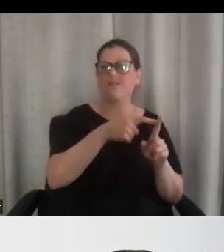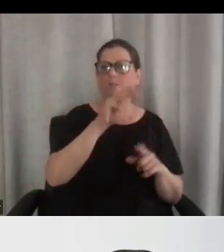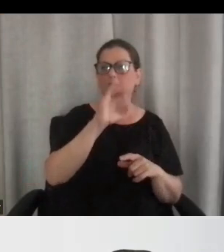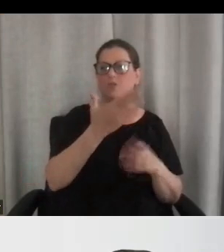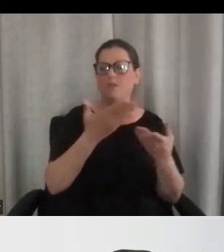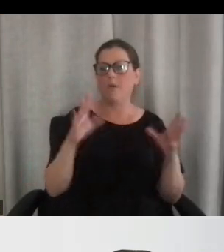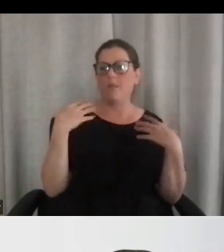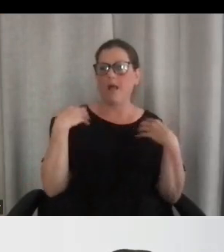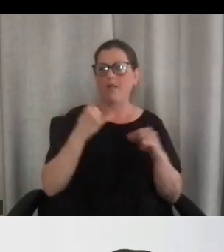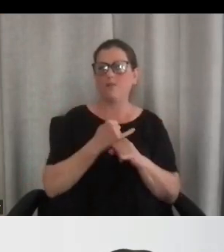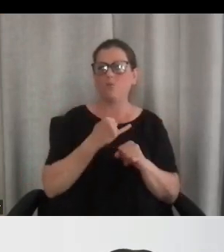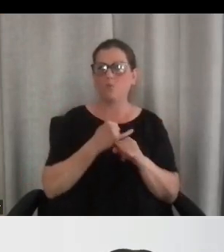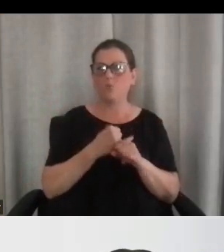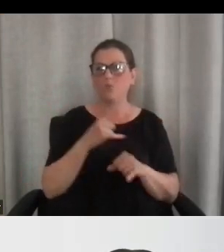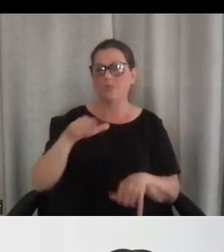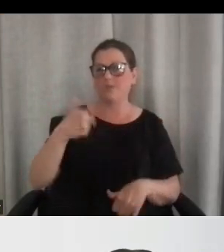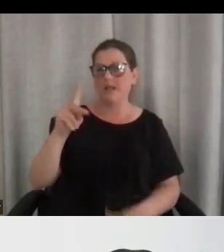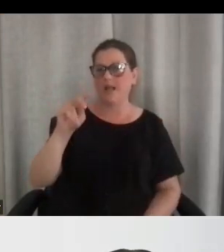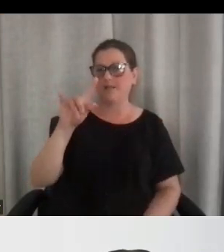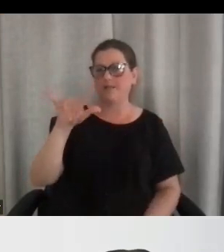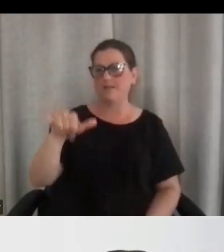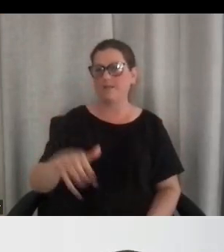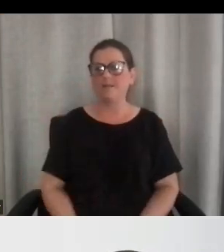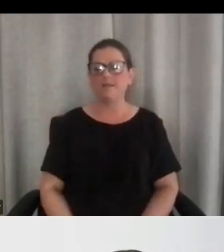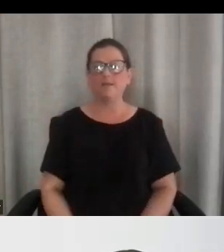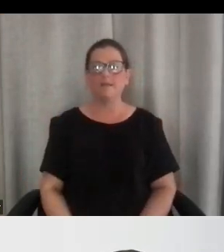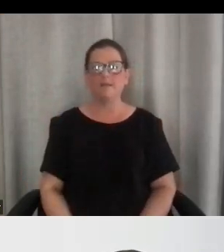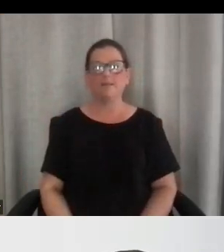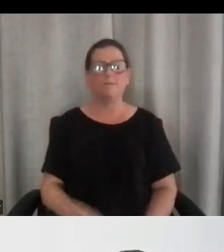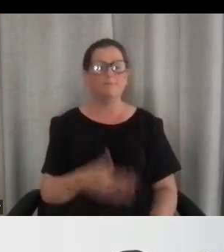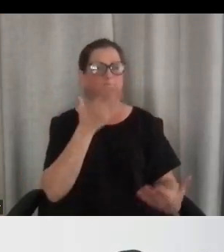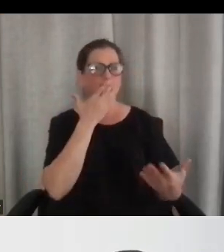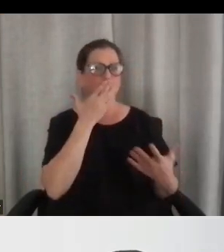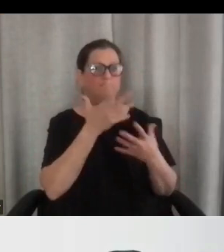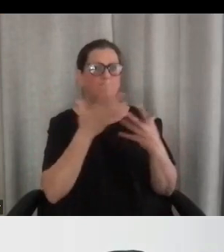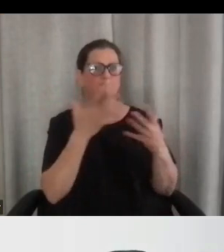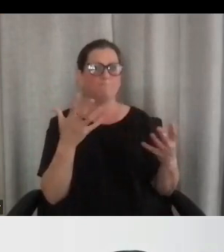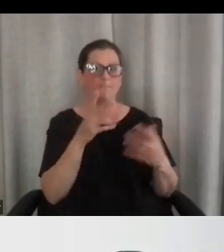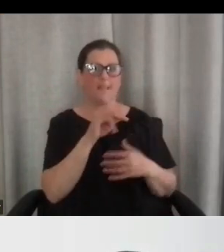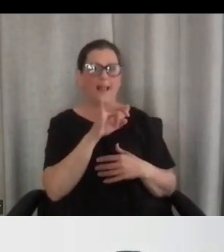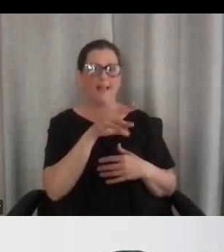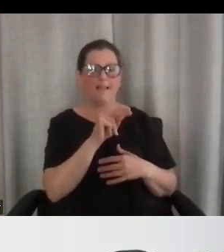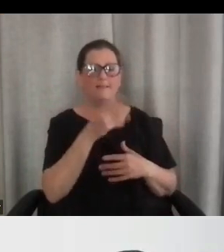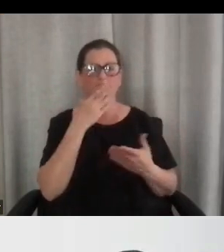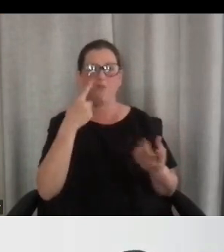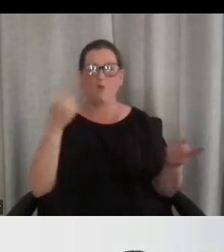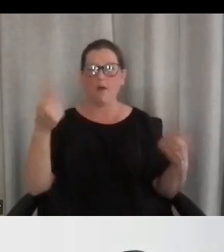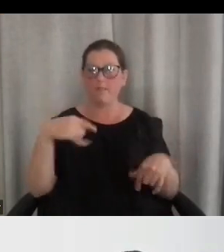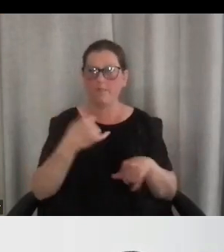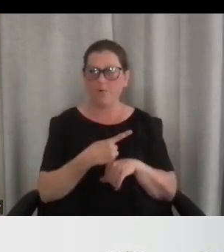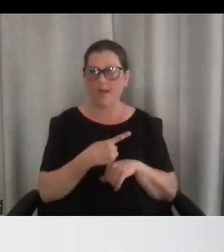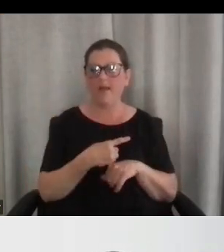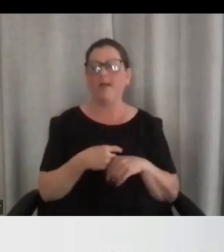Health Institute. Kelsey, you can take it away. Thank you so much, Caitlin, and thank you all for being here today.